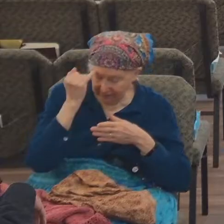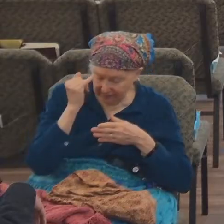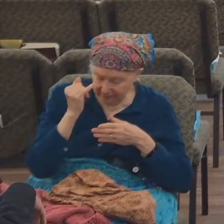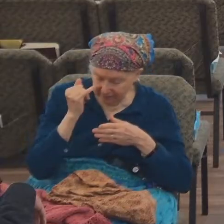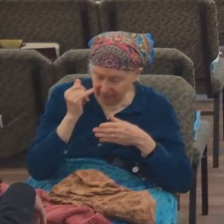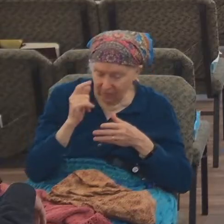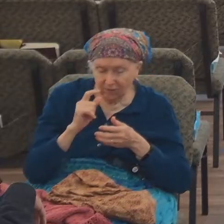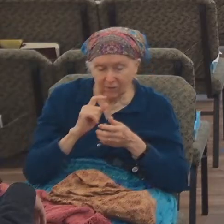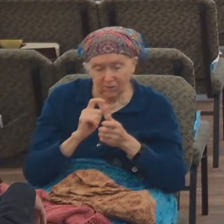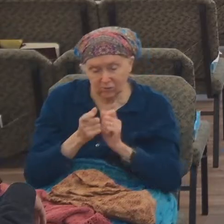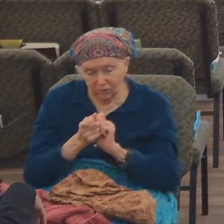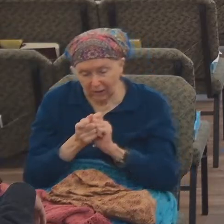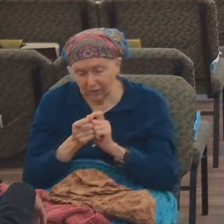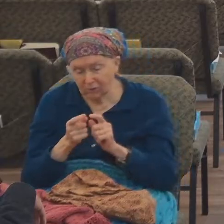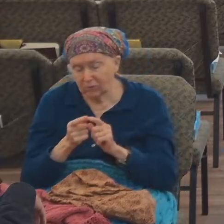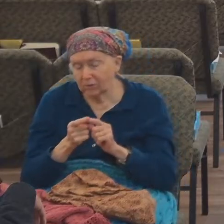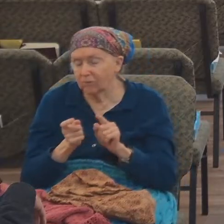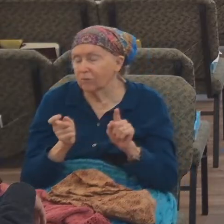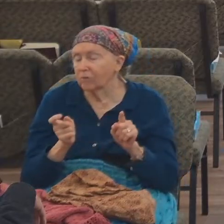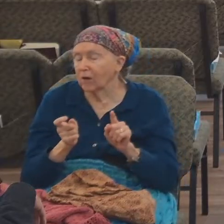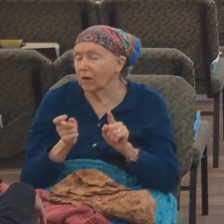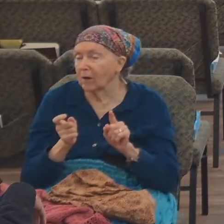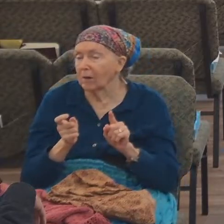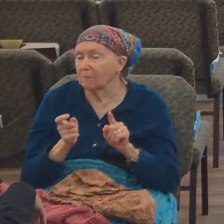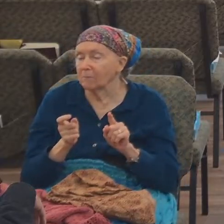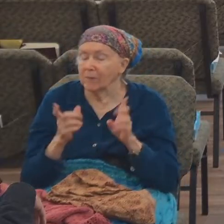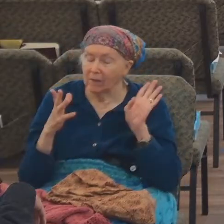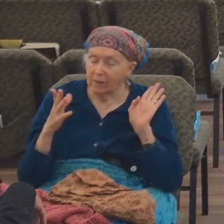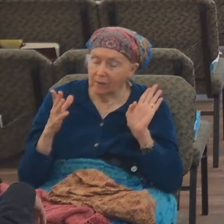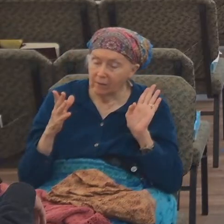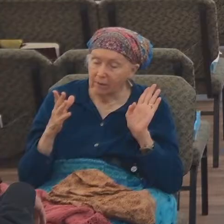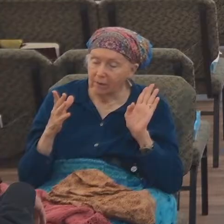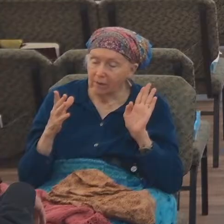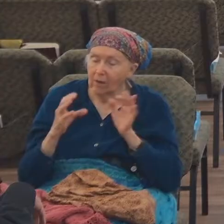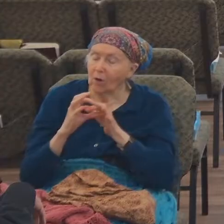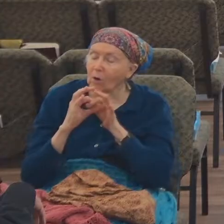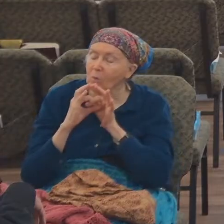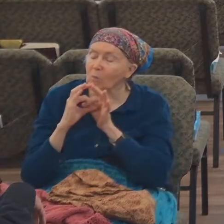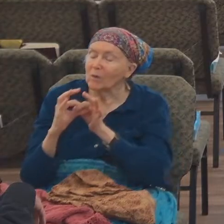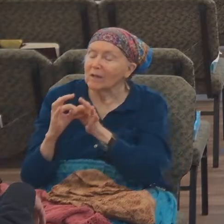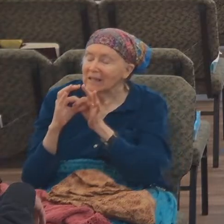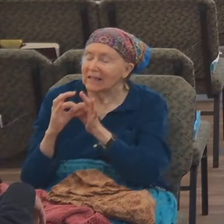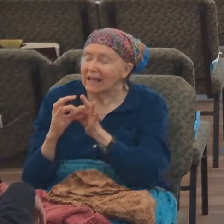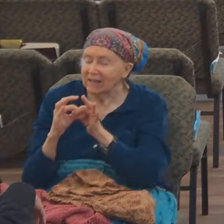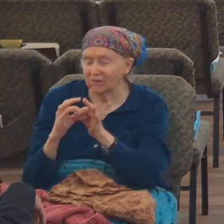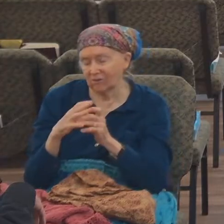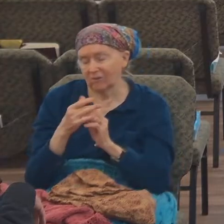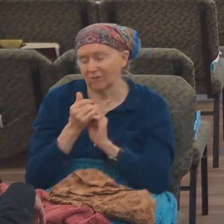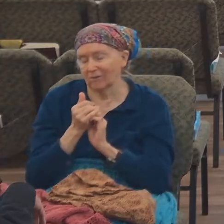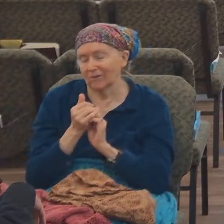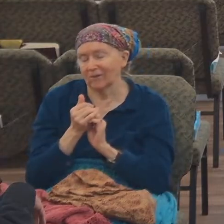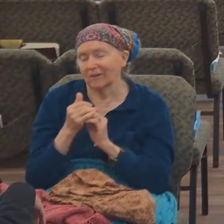from like this public prestige to this relational fruitfulness,